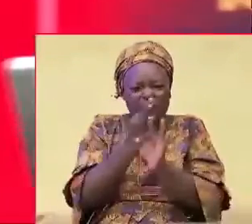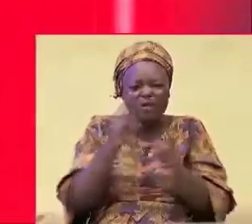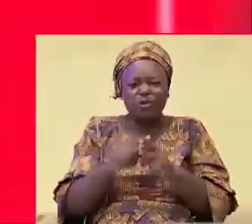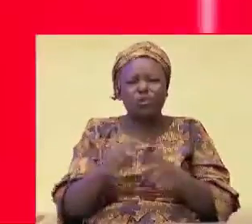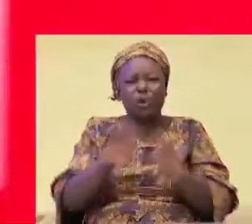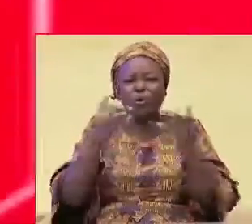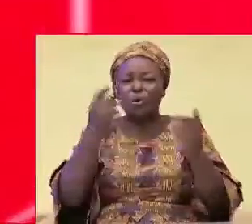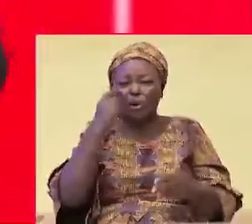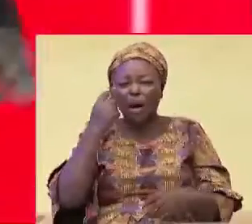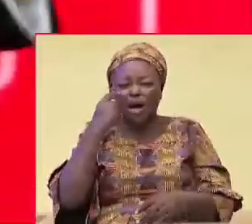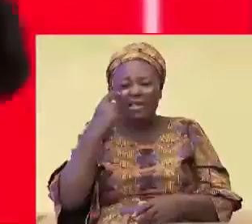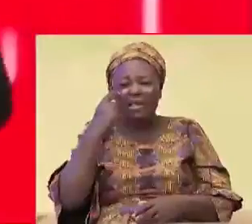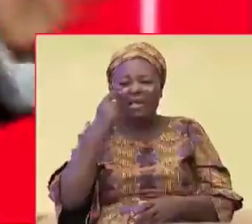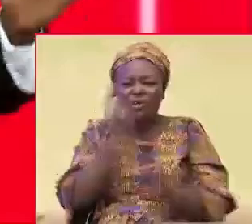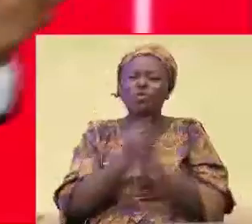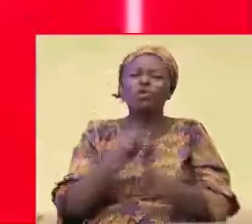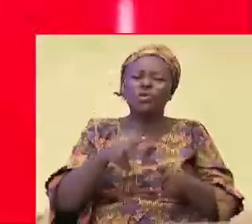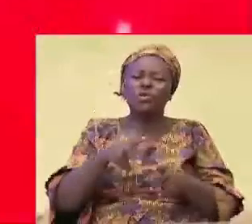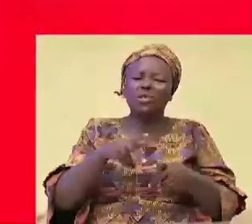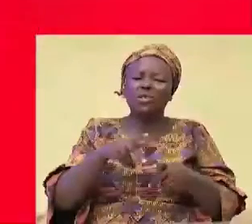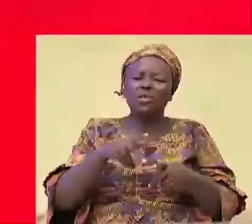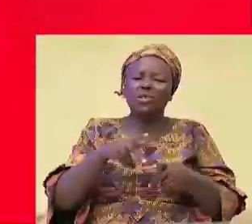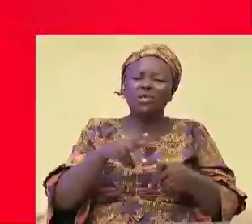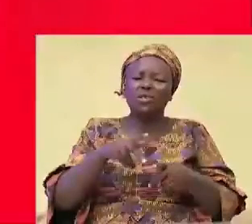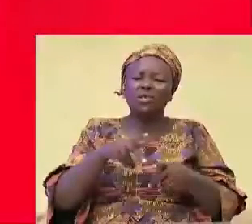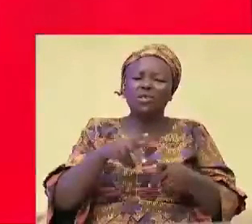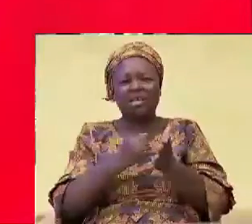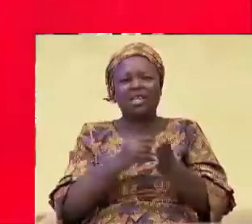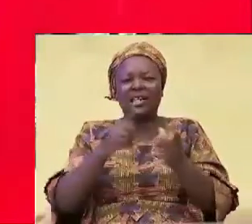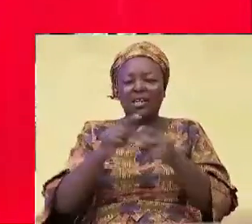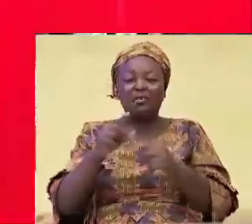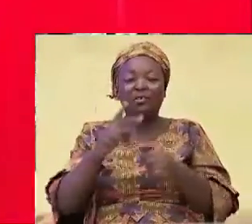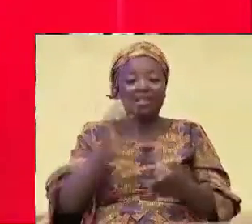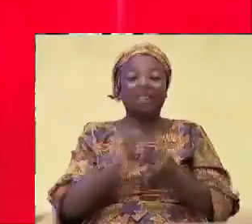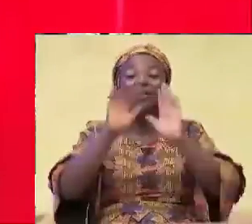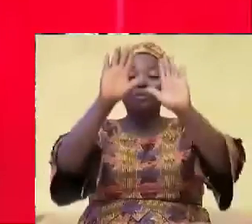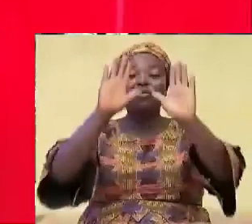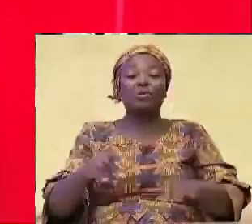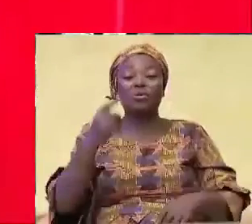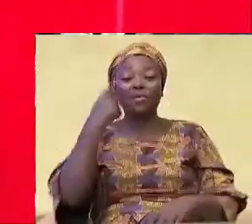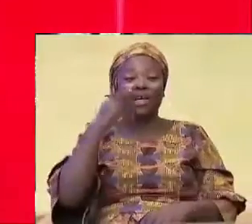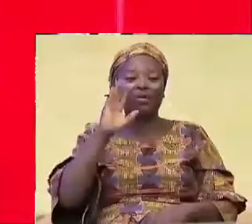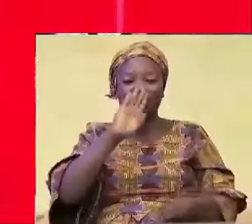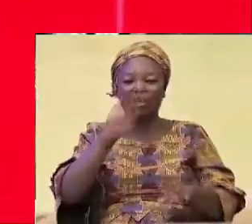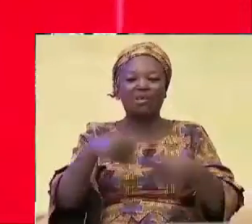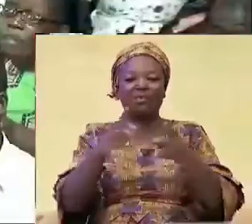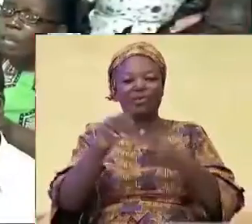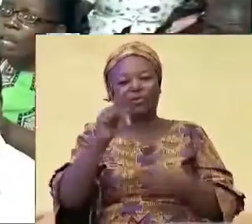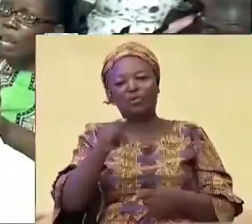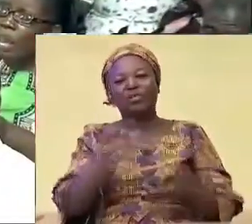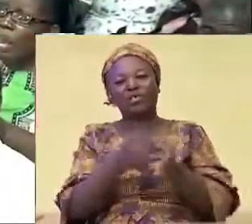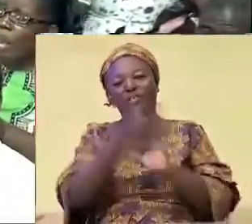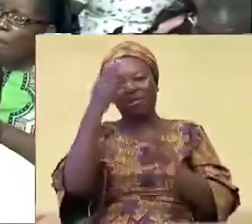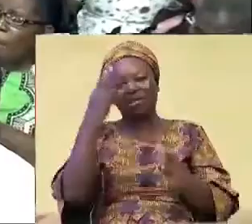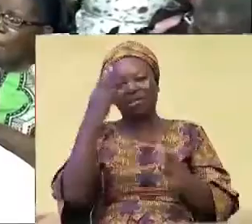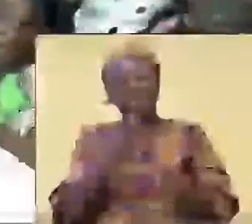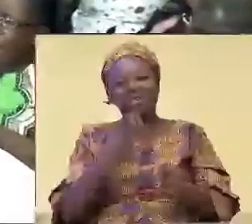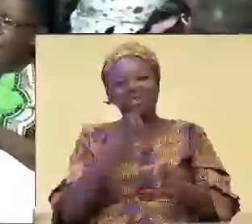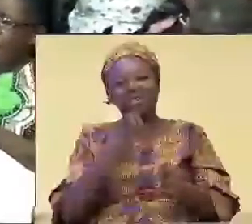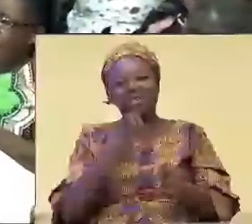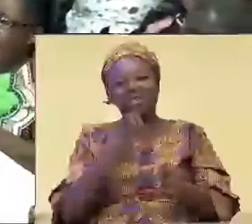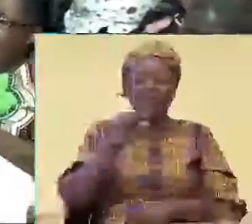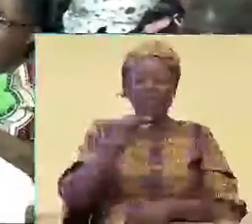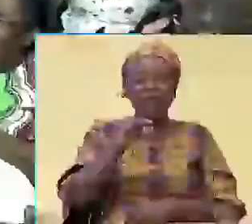eyes and see, you open your eyes, miracle sight will be given unto you. A